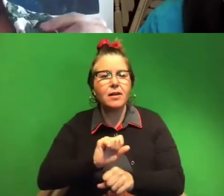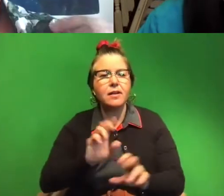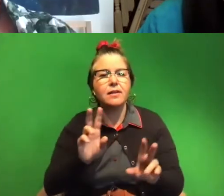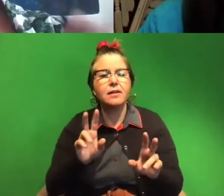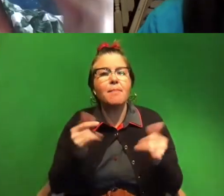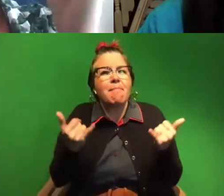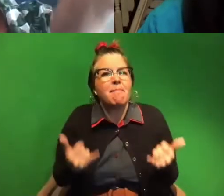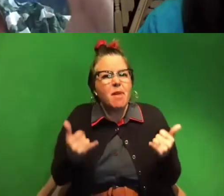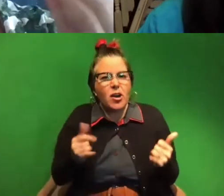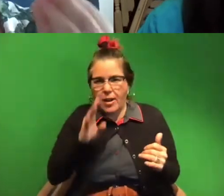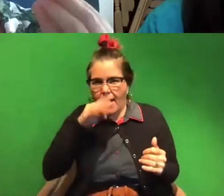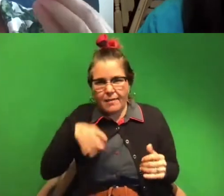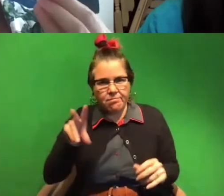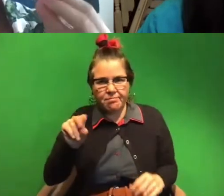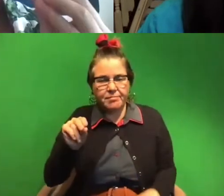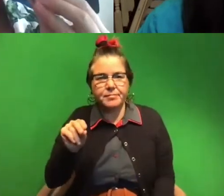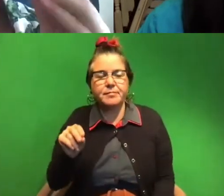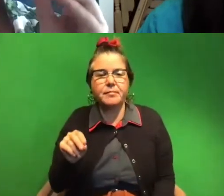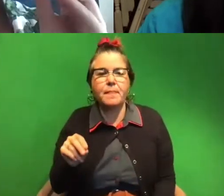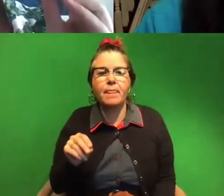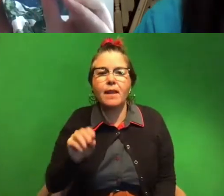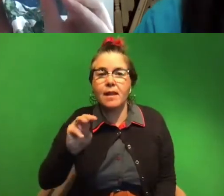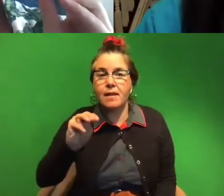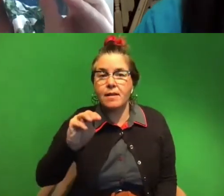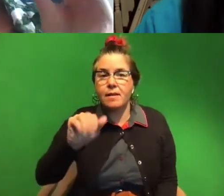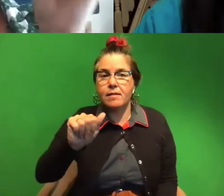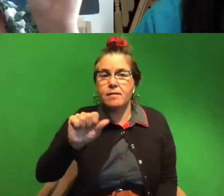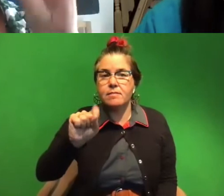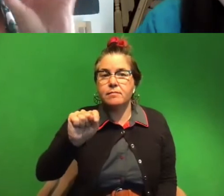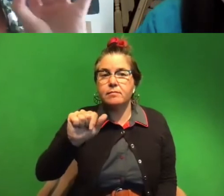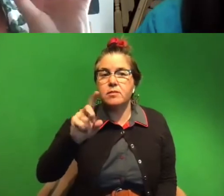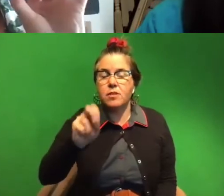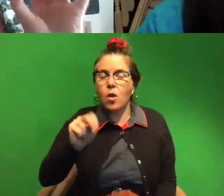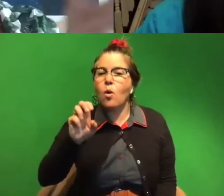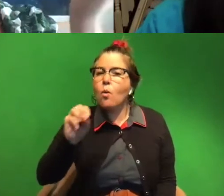day elephant ivory. This is either mastodon or mammoth. Whoa.